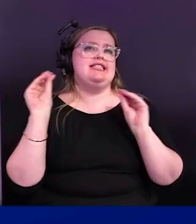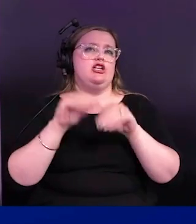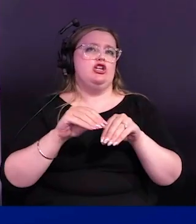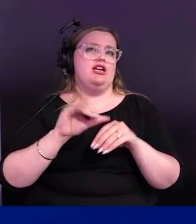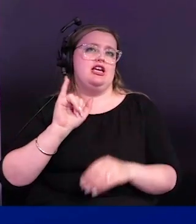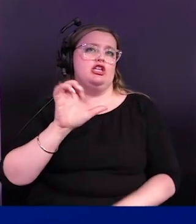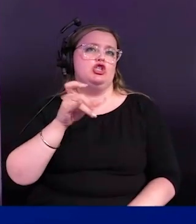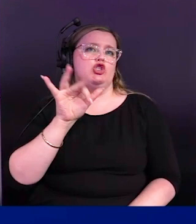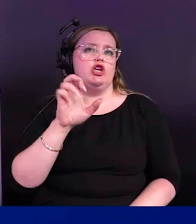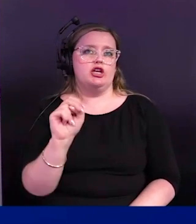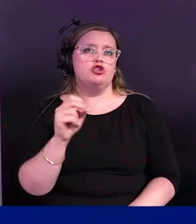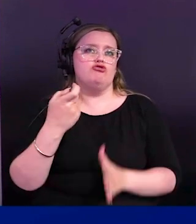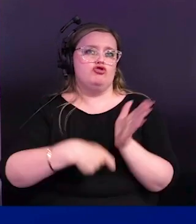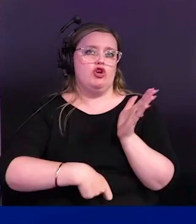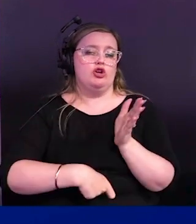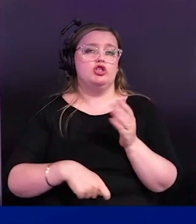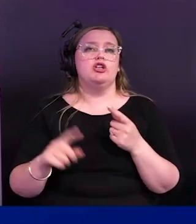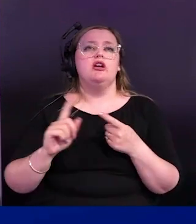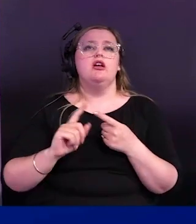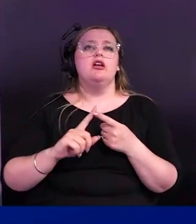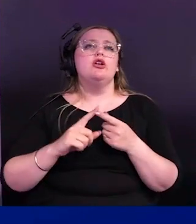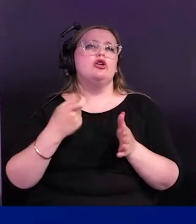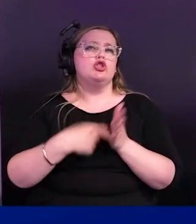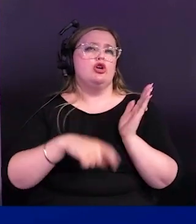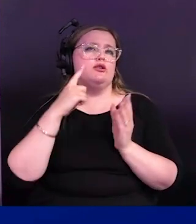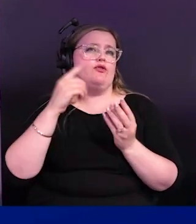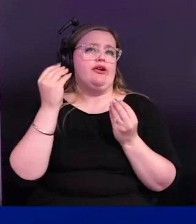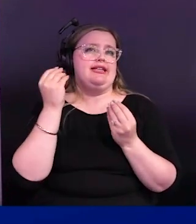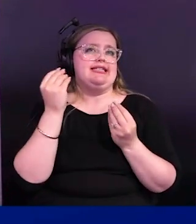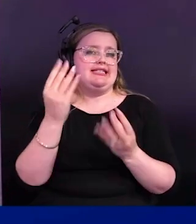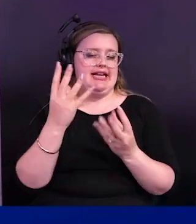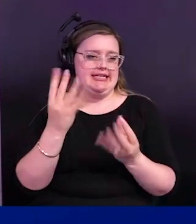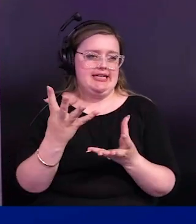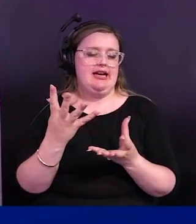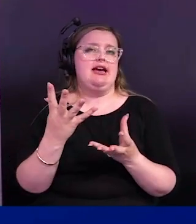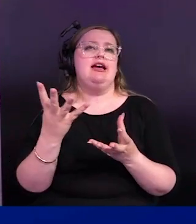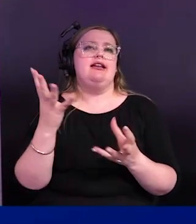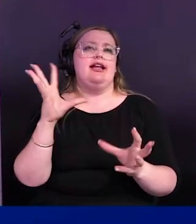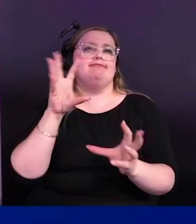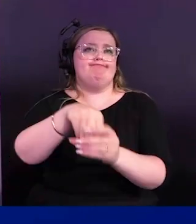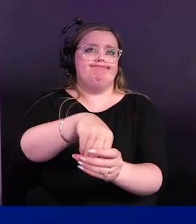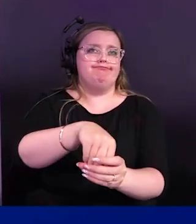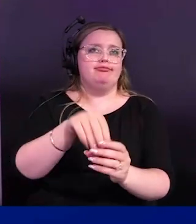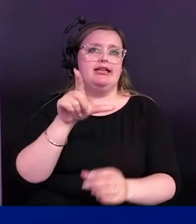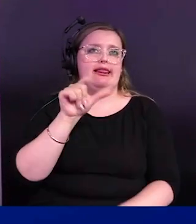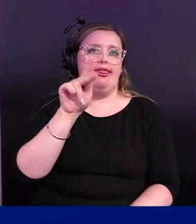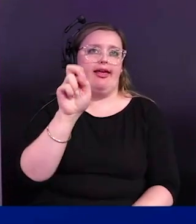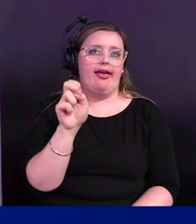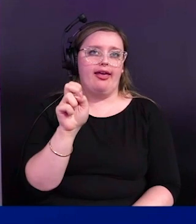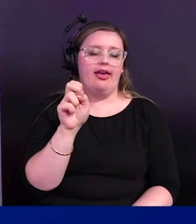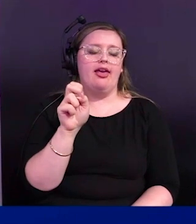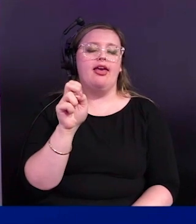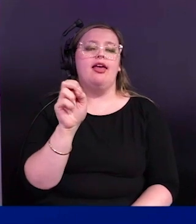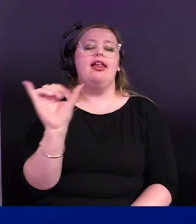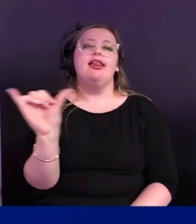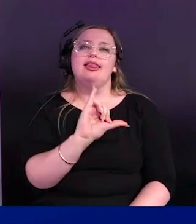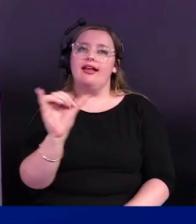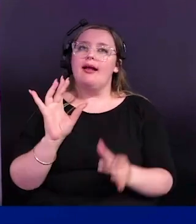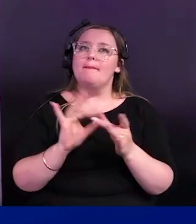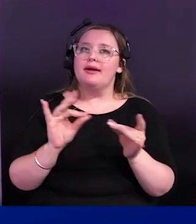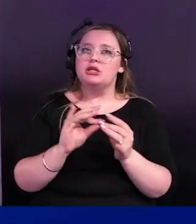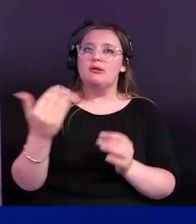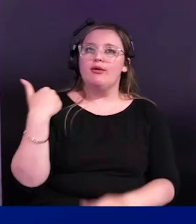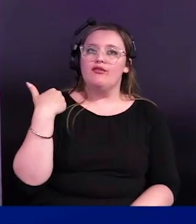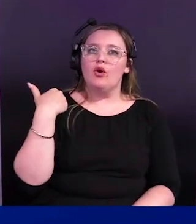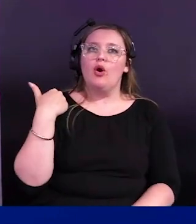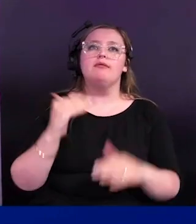you are basically charged for data that is ingested into the Lake. And as I mentioned earlier, up to